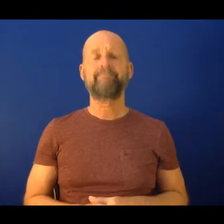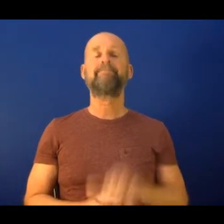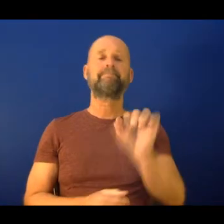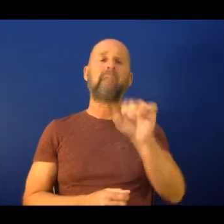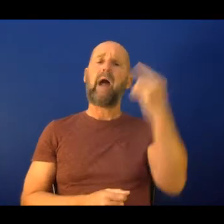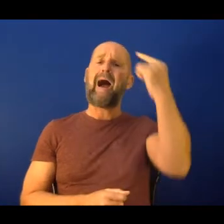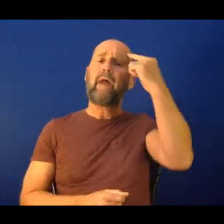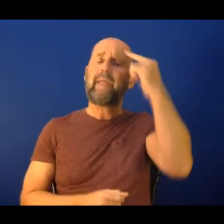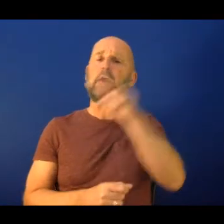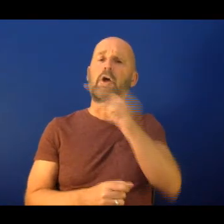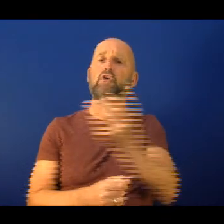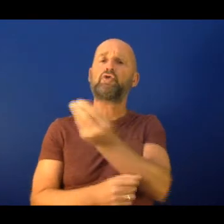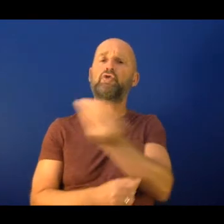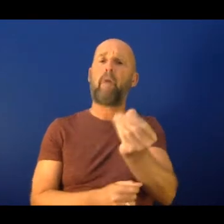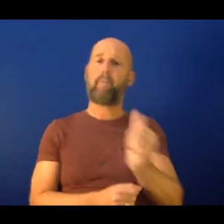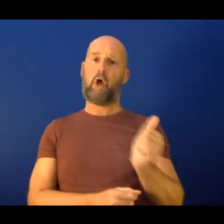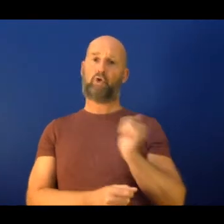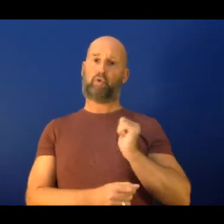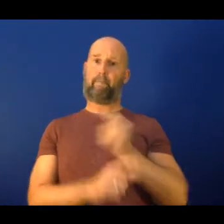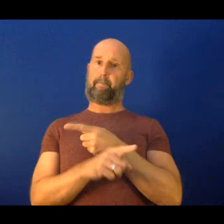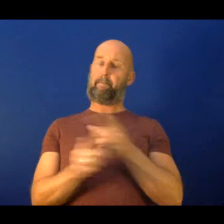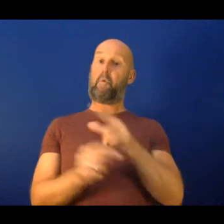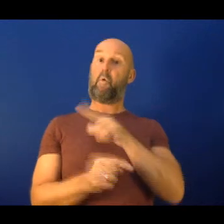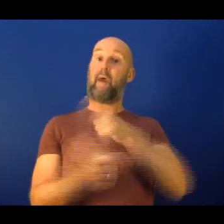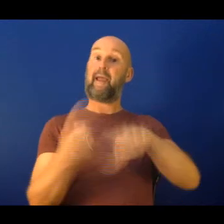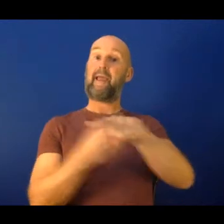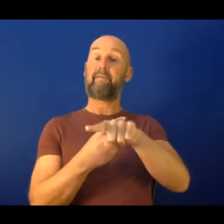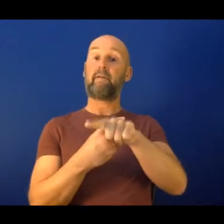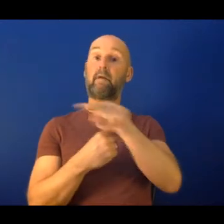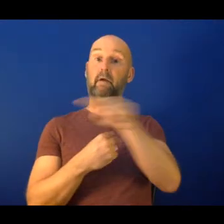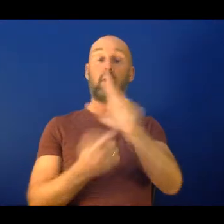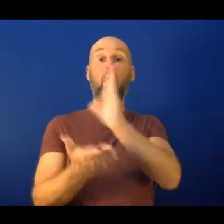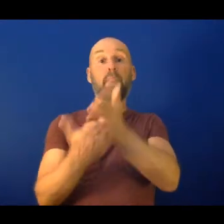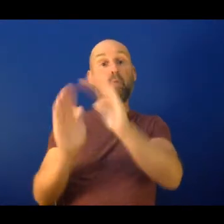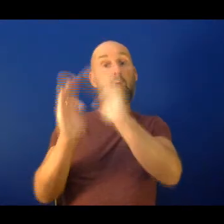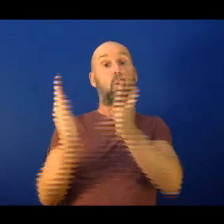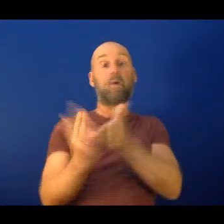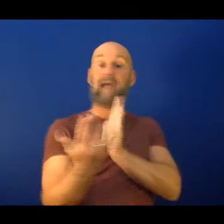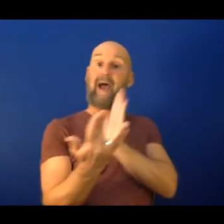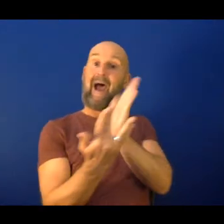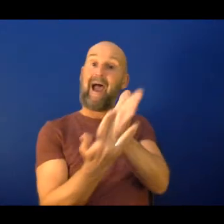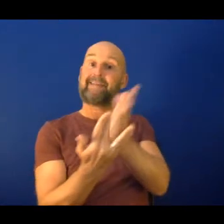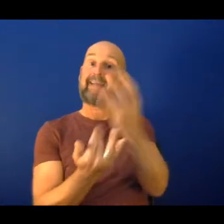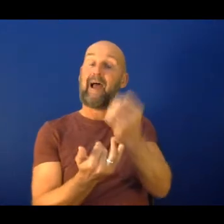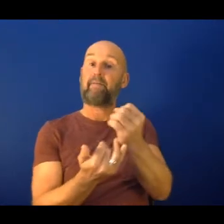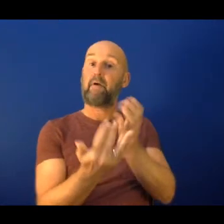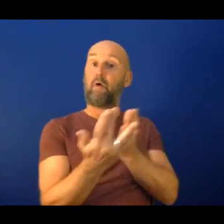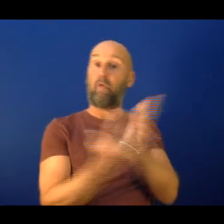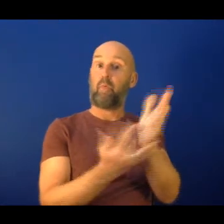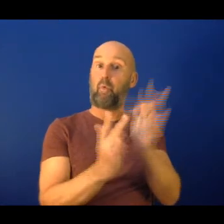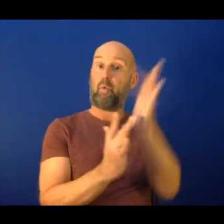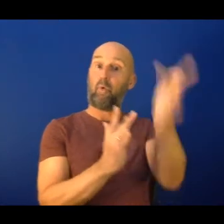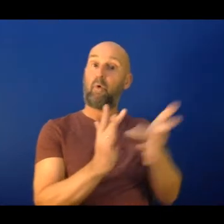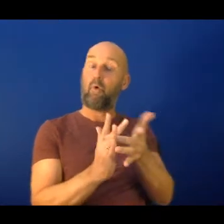Yeah, I think there's some assumptions that if you have access needs in the real world, maybe you have less access